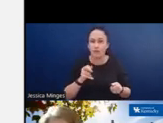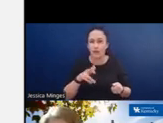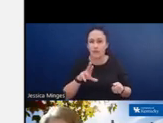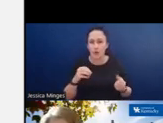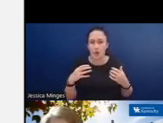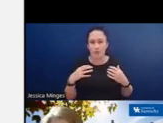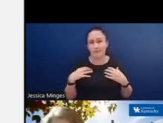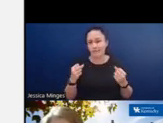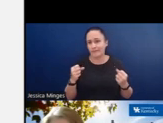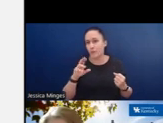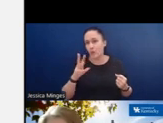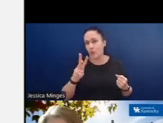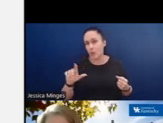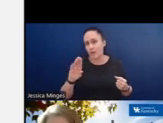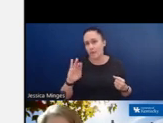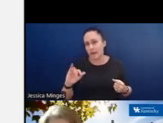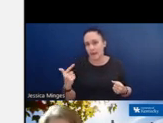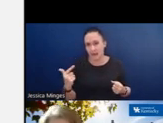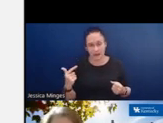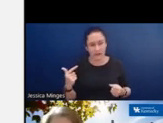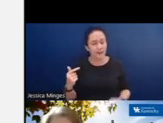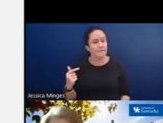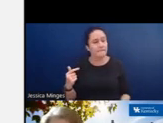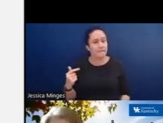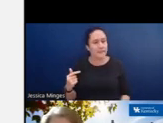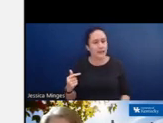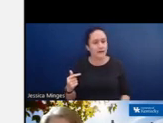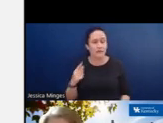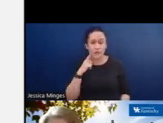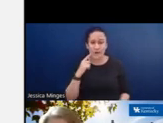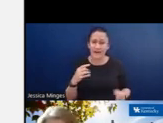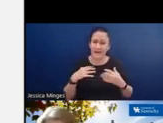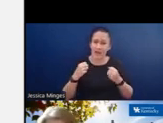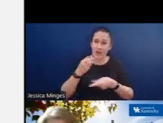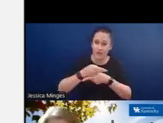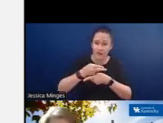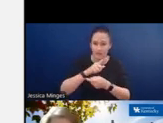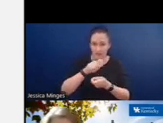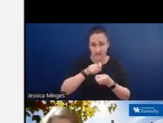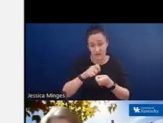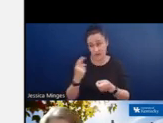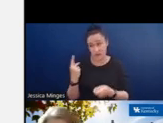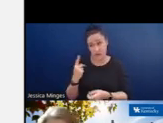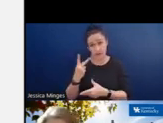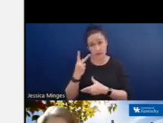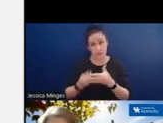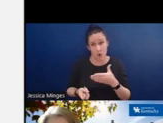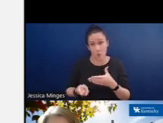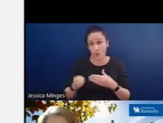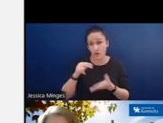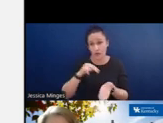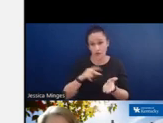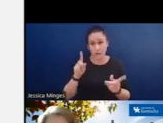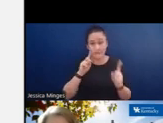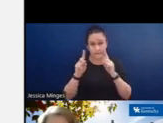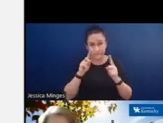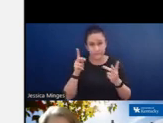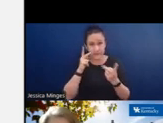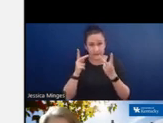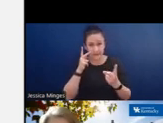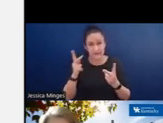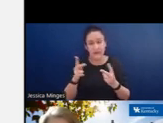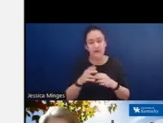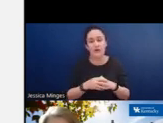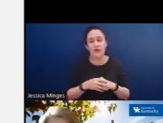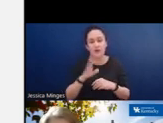as easy as just, there's a lot of, like in healthcare in particular, and we're both nurses, so we've seen and heard this from people that, you know,